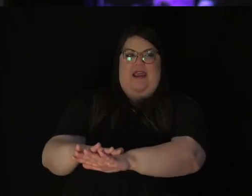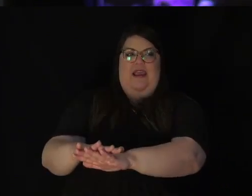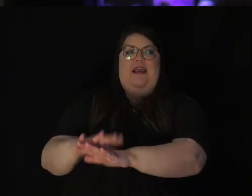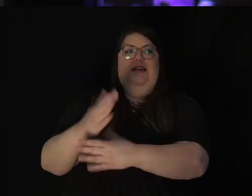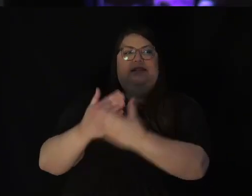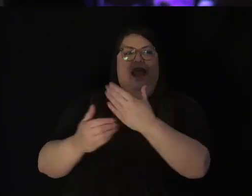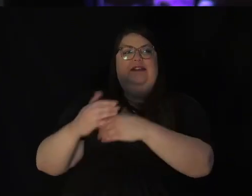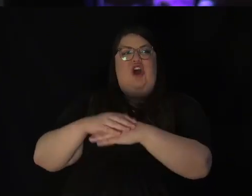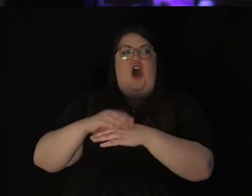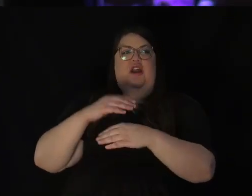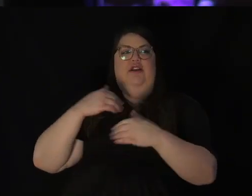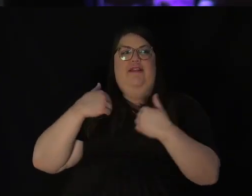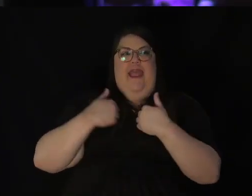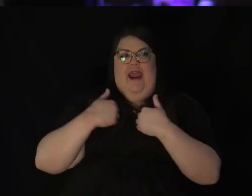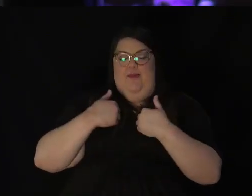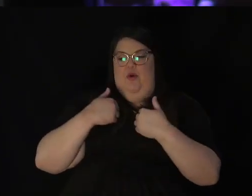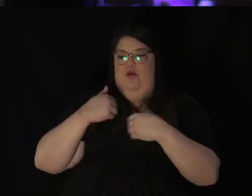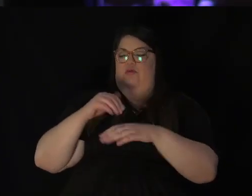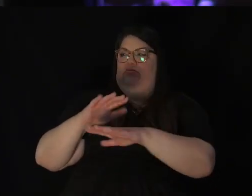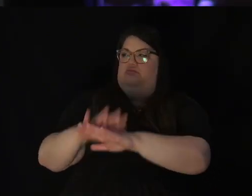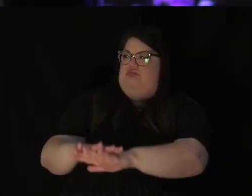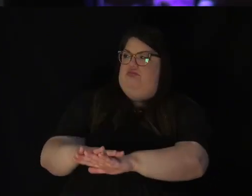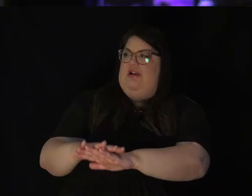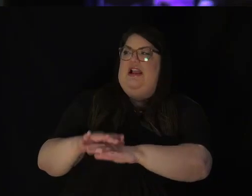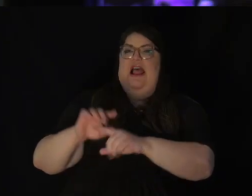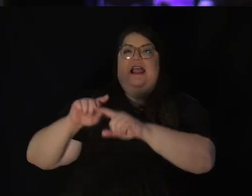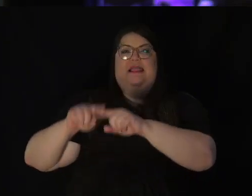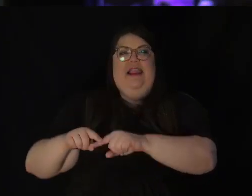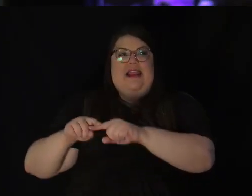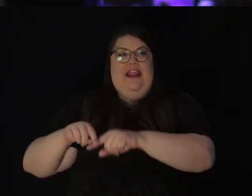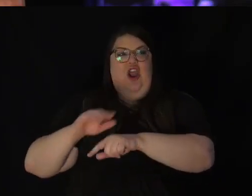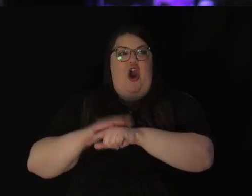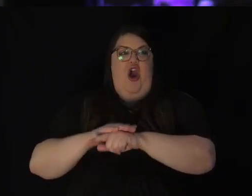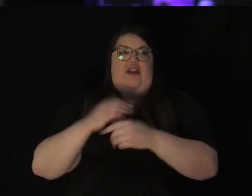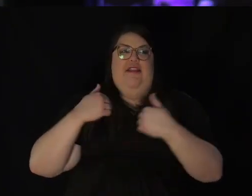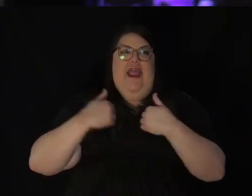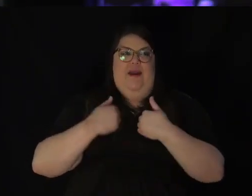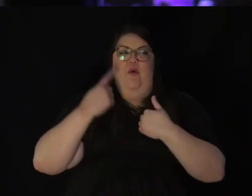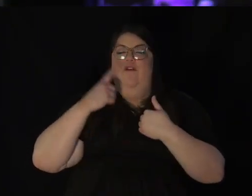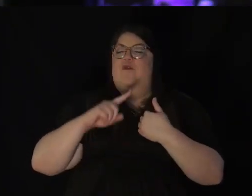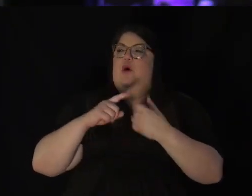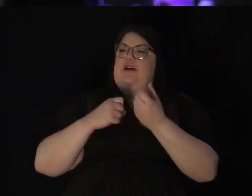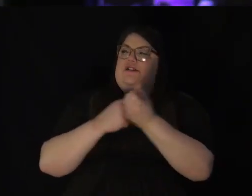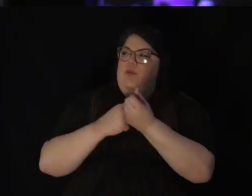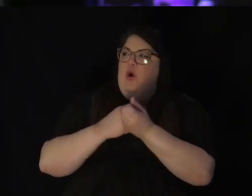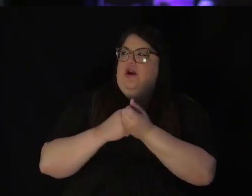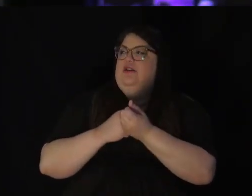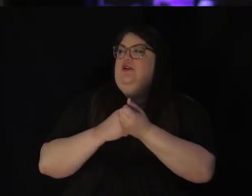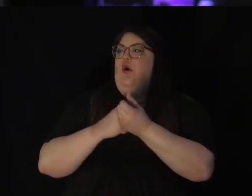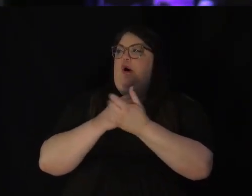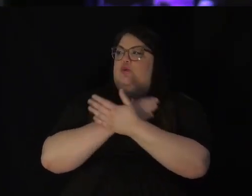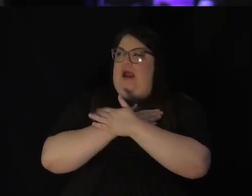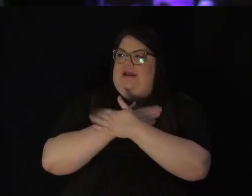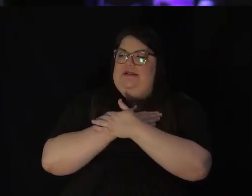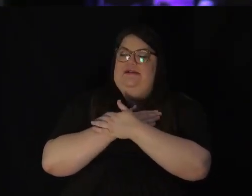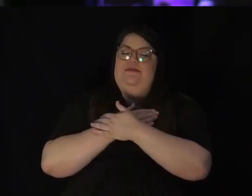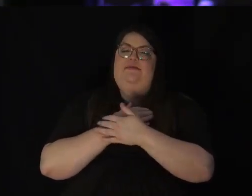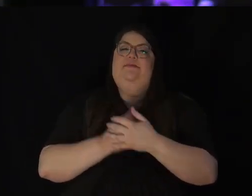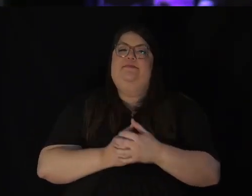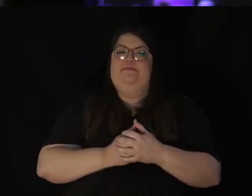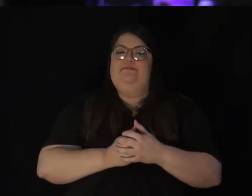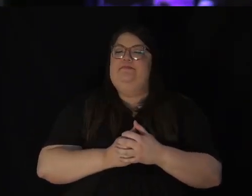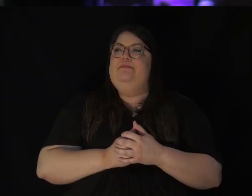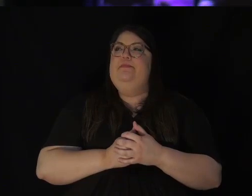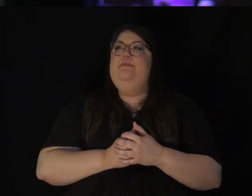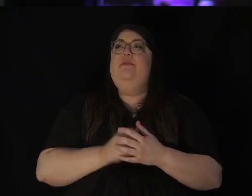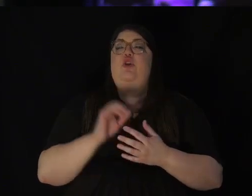animal, leaning on that animal for support or for rest or refresh or revival.